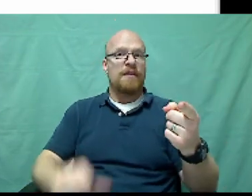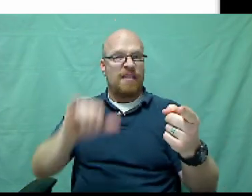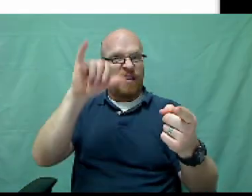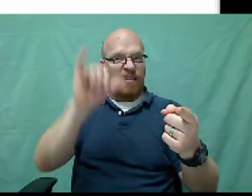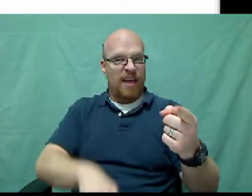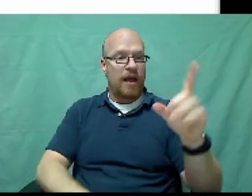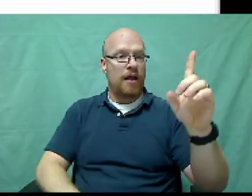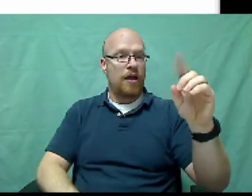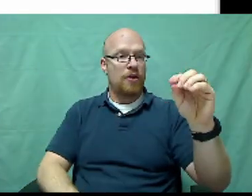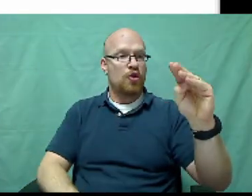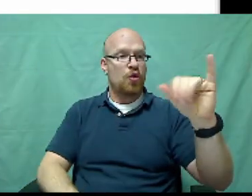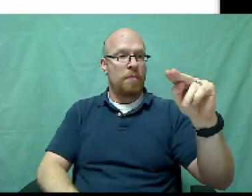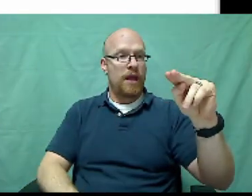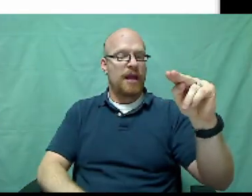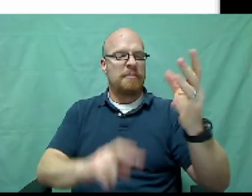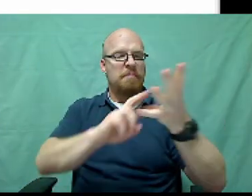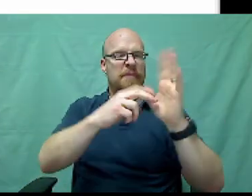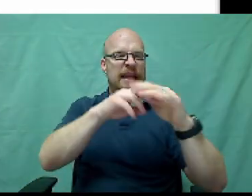Now, domain